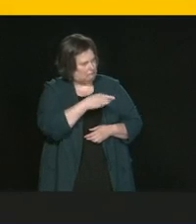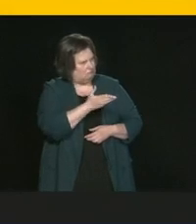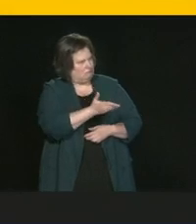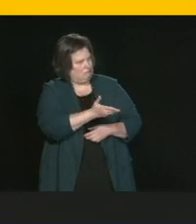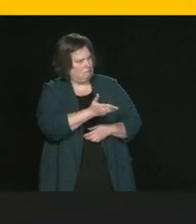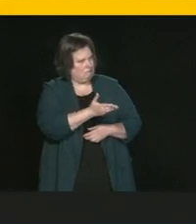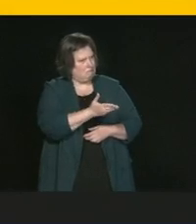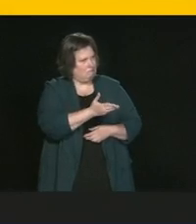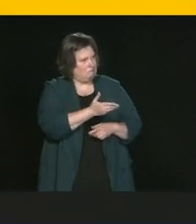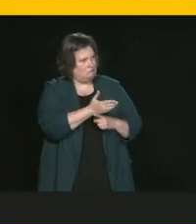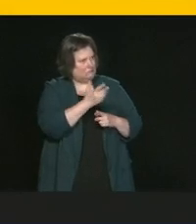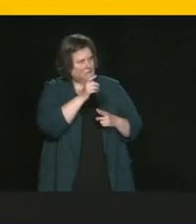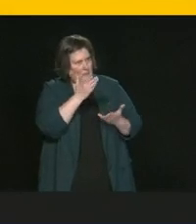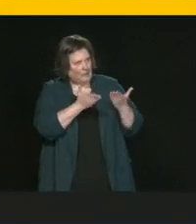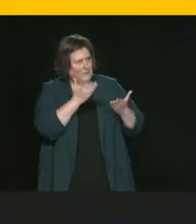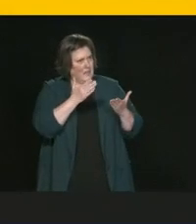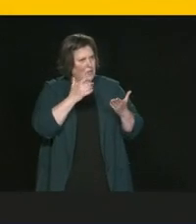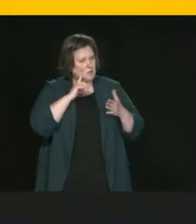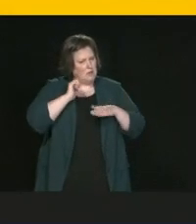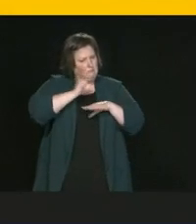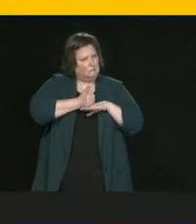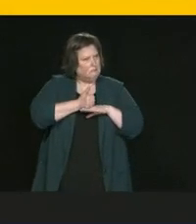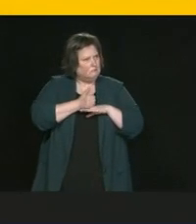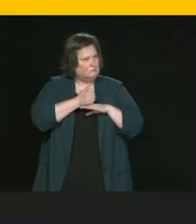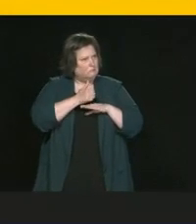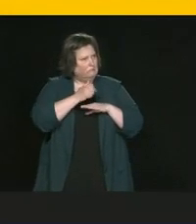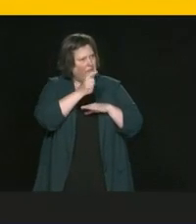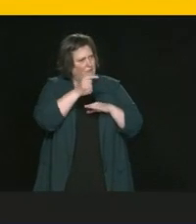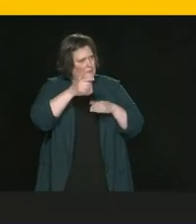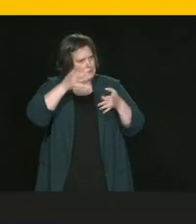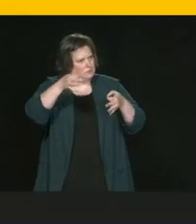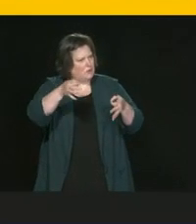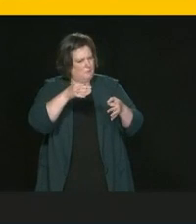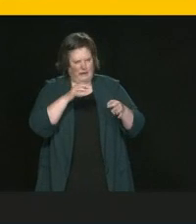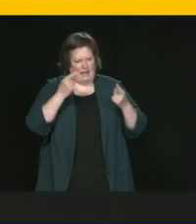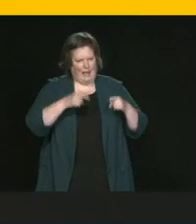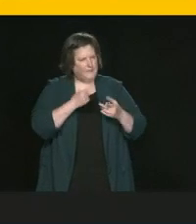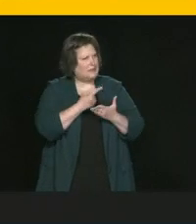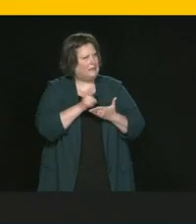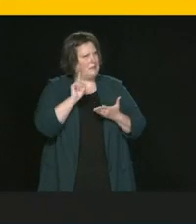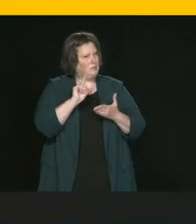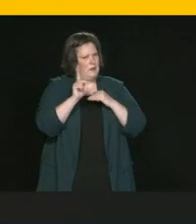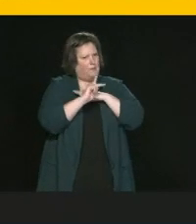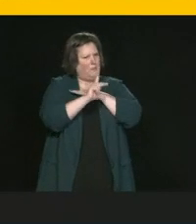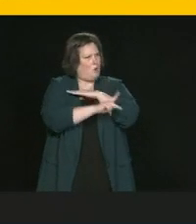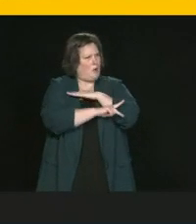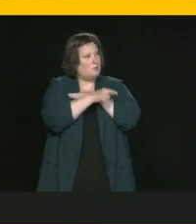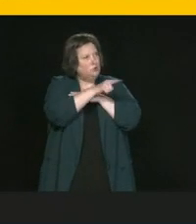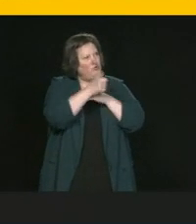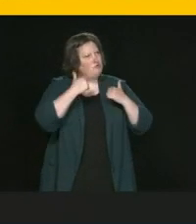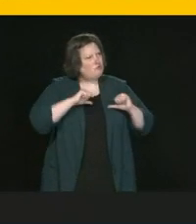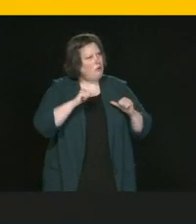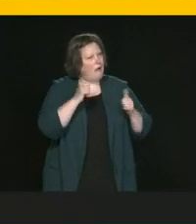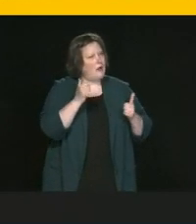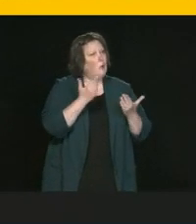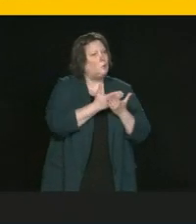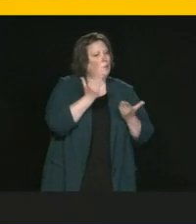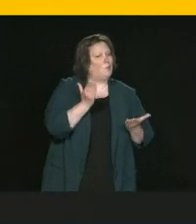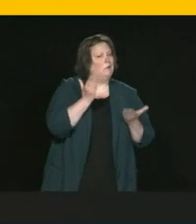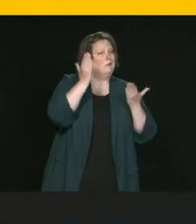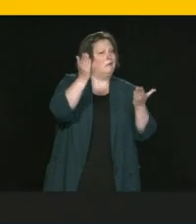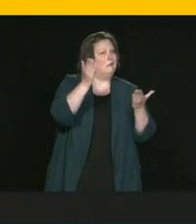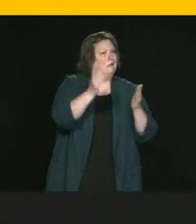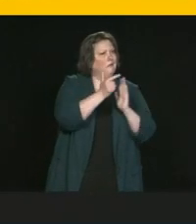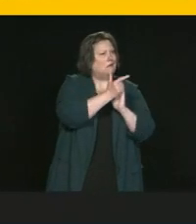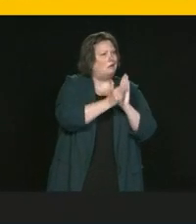regulation? But last week, you tried a different process to modify the CERB. Why have you